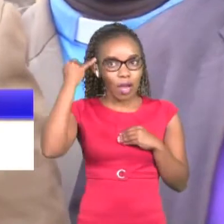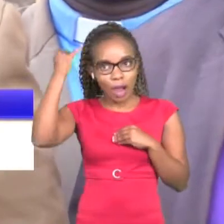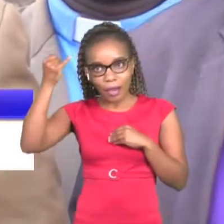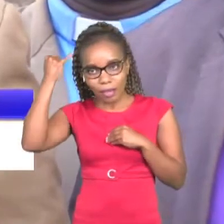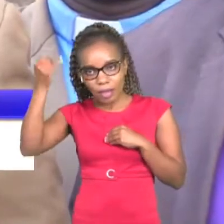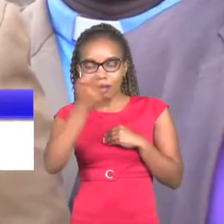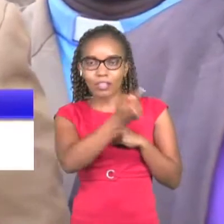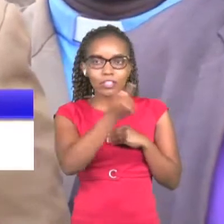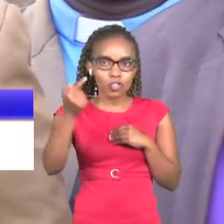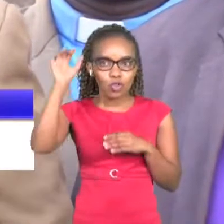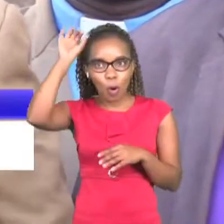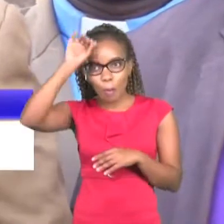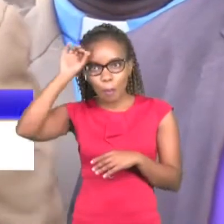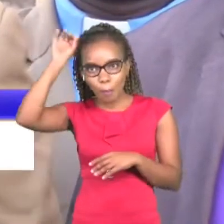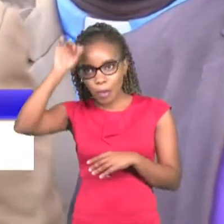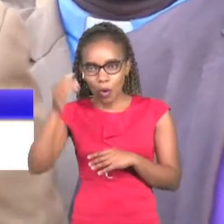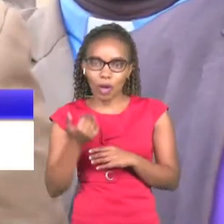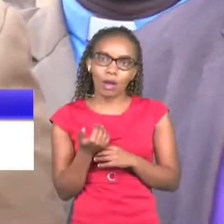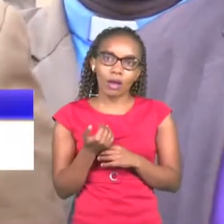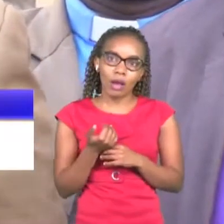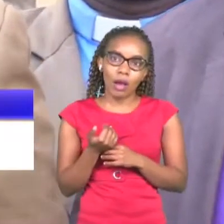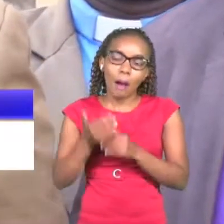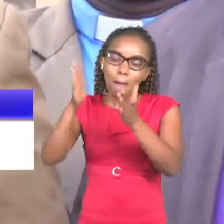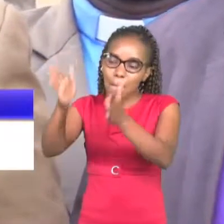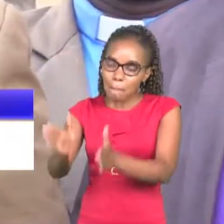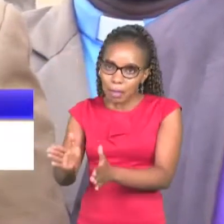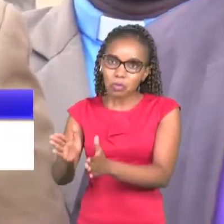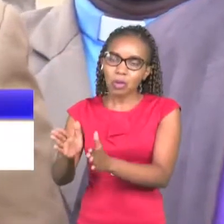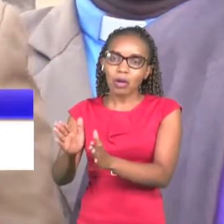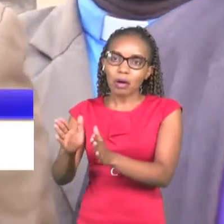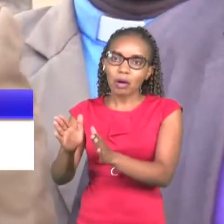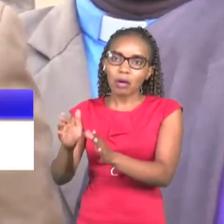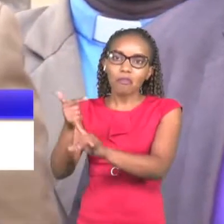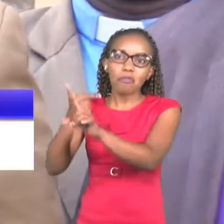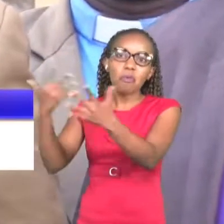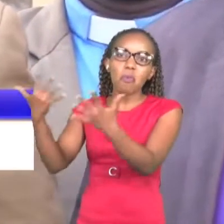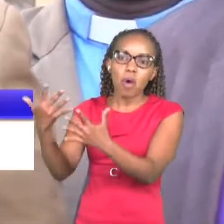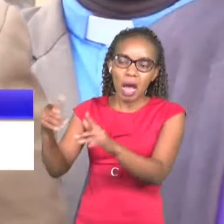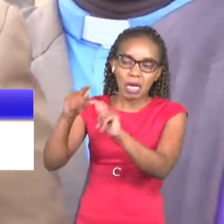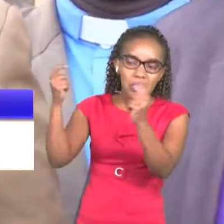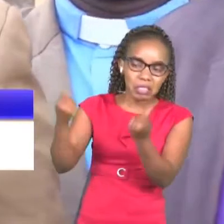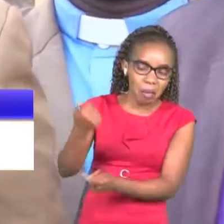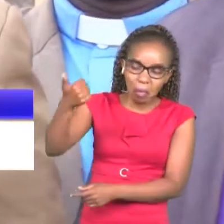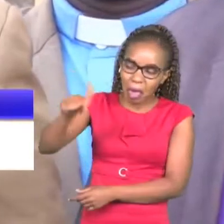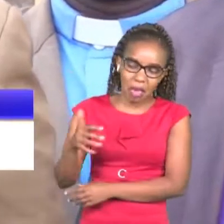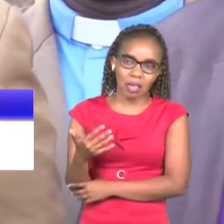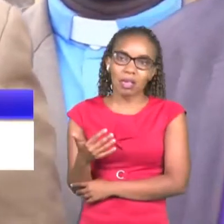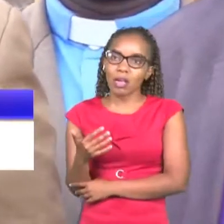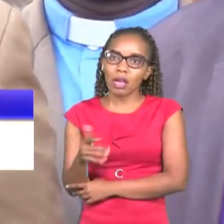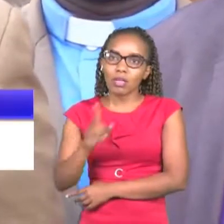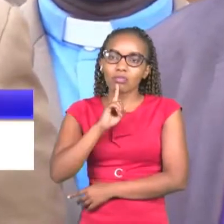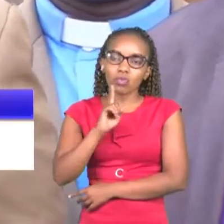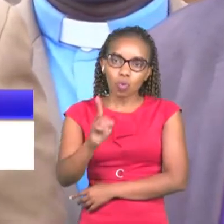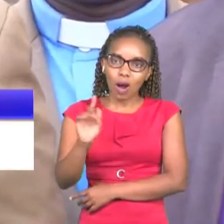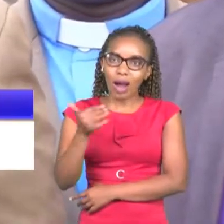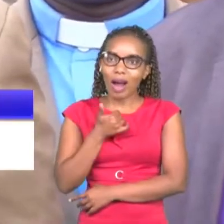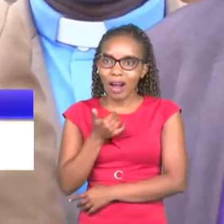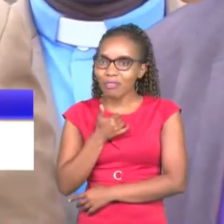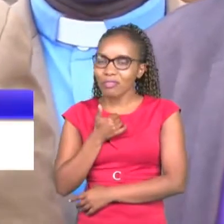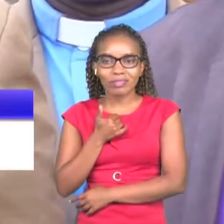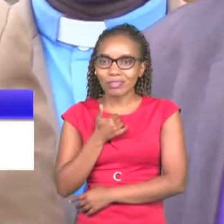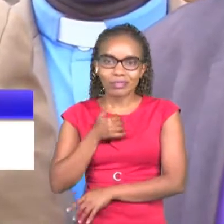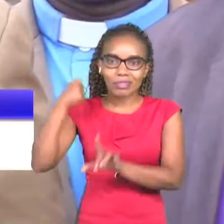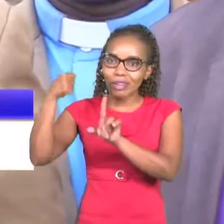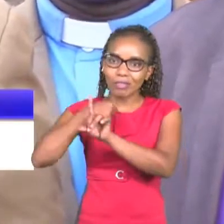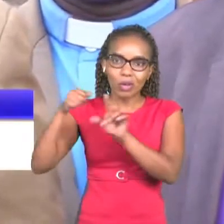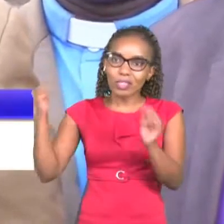opinion, no matter where somebody comes from, no matter which tribe, so that we cannot have such events